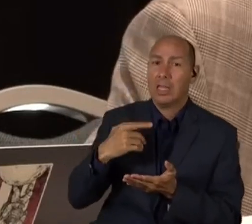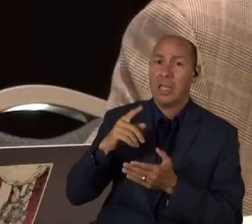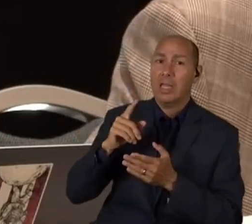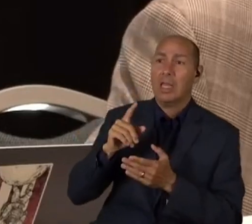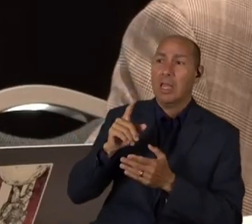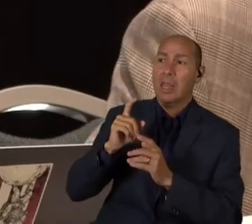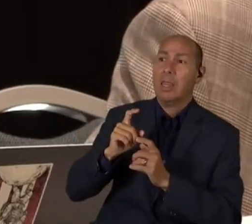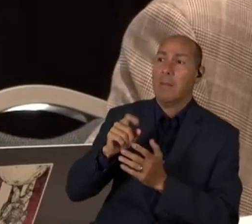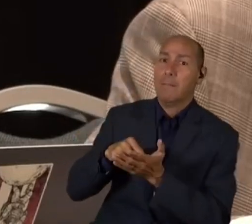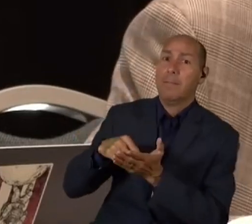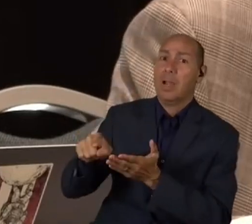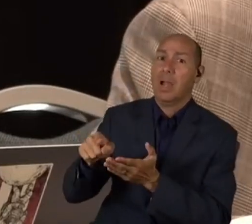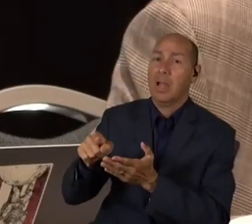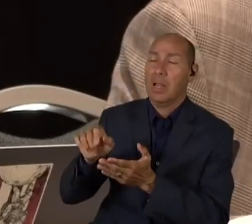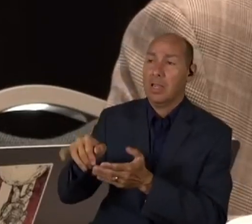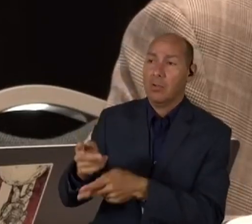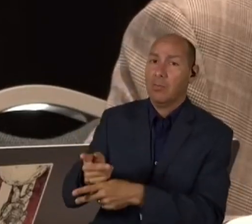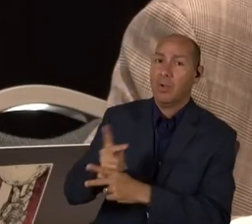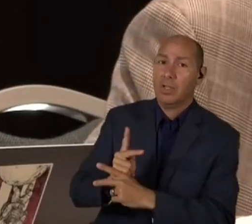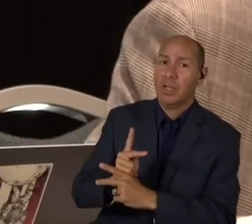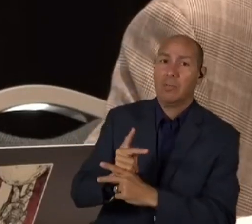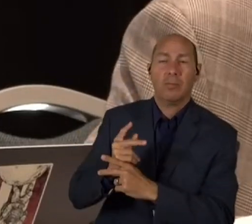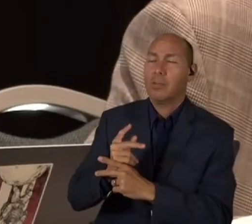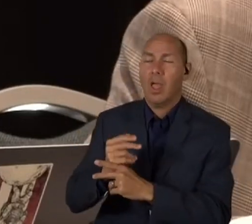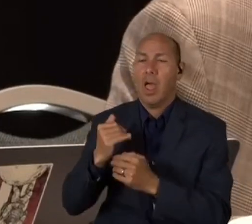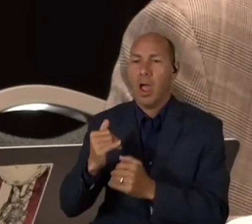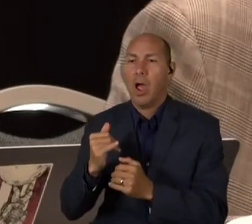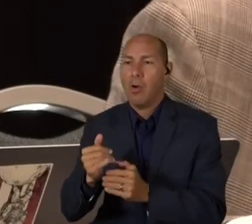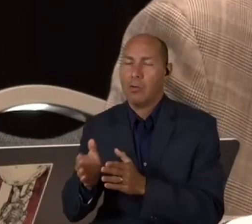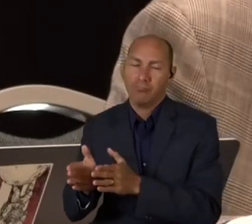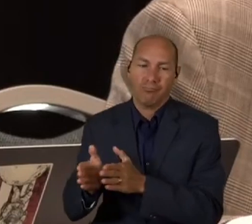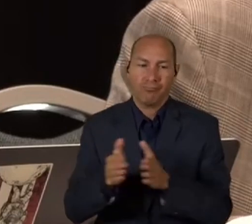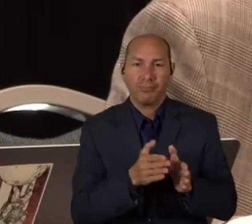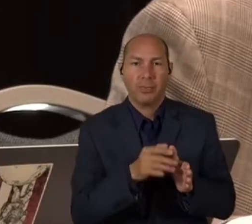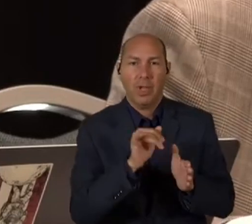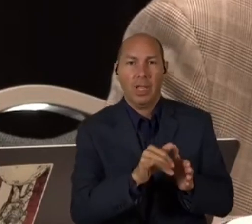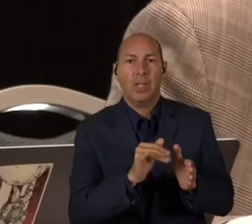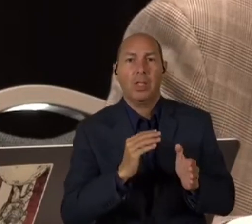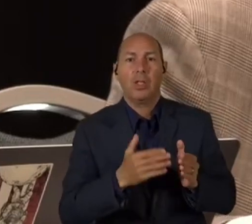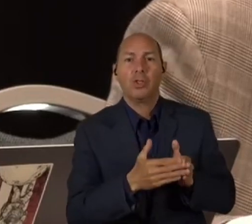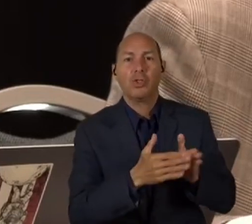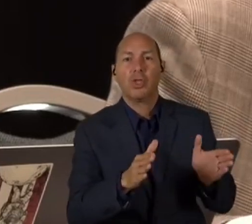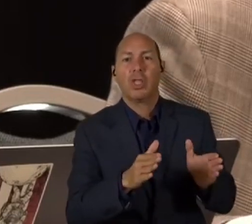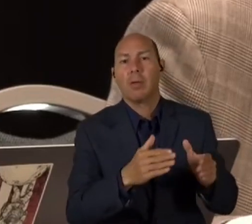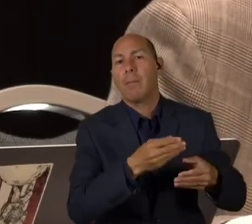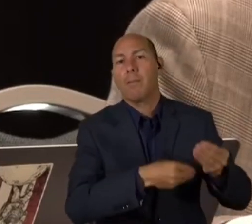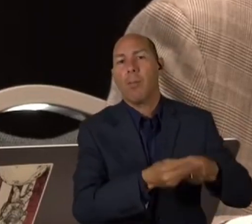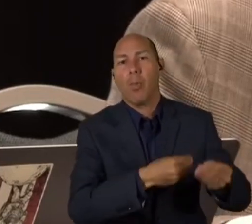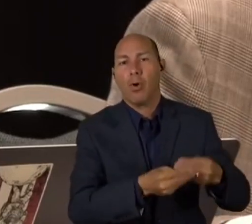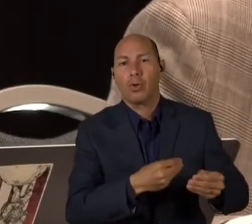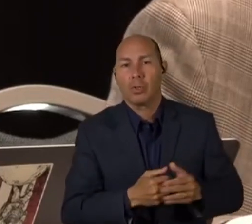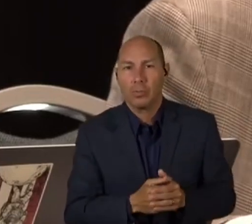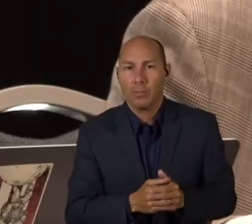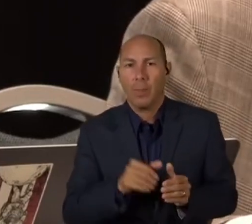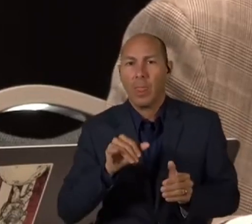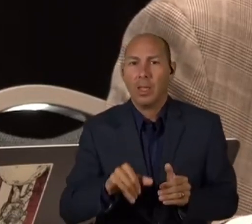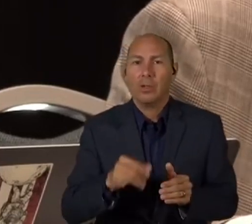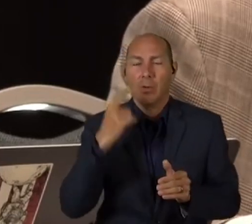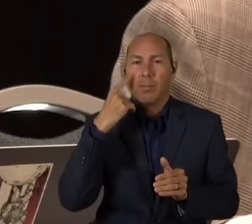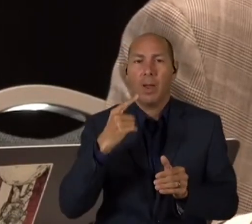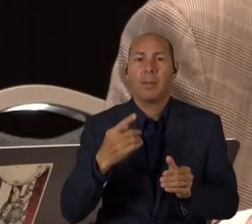the Commonwealth's general fund budget. We expect the U.S. District Court to close the case